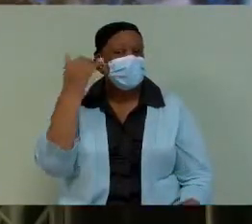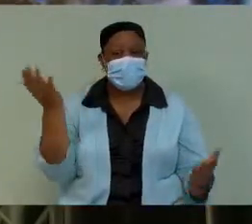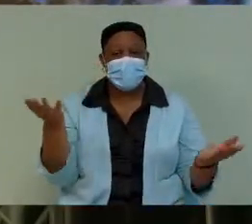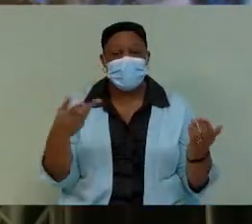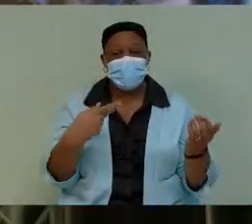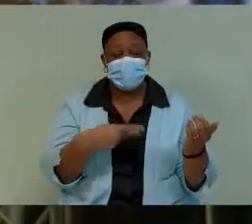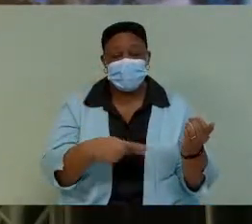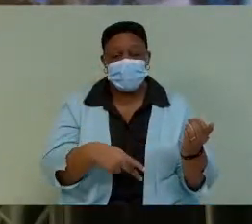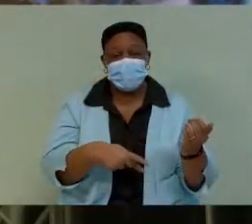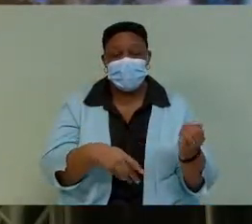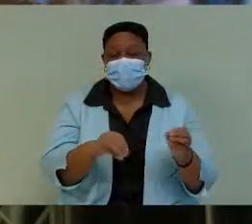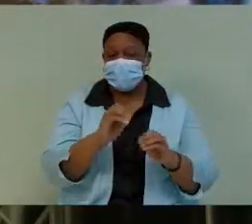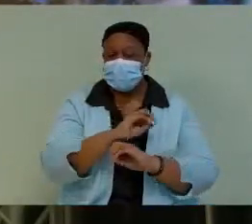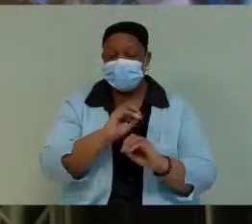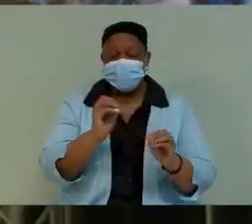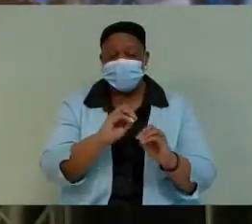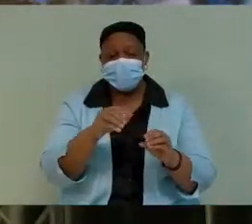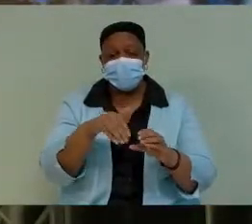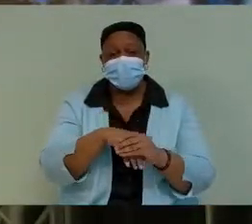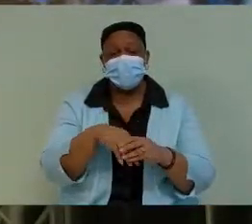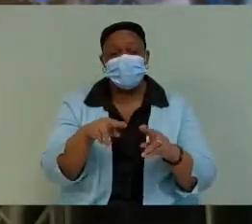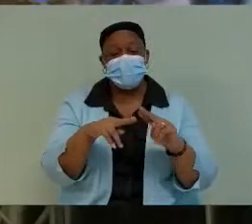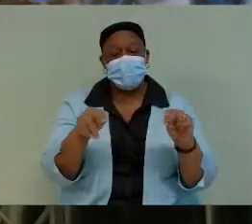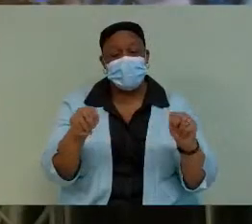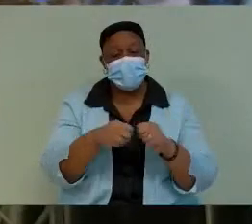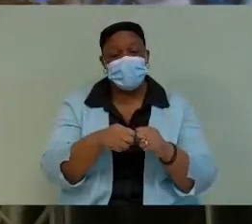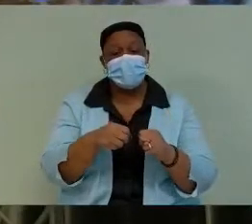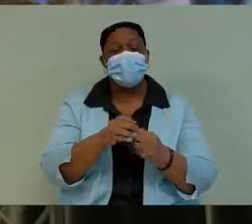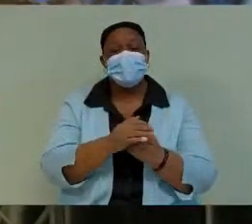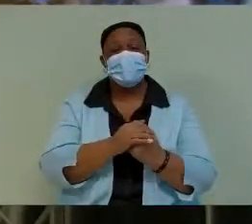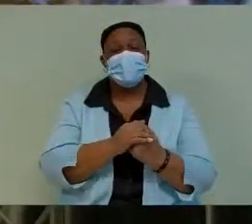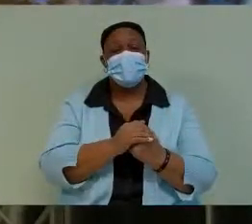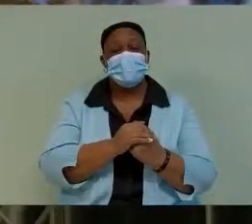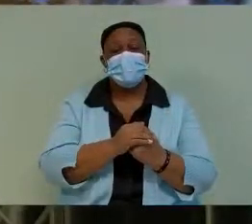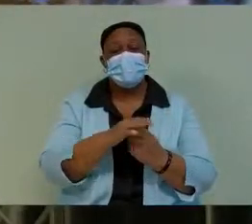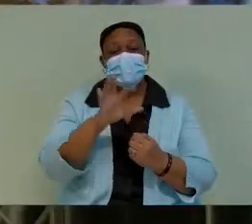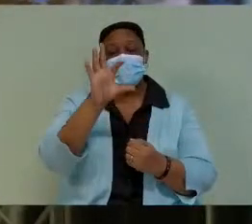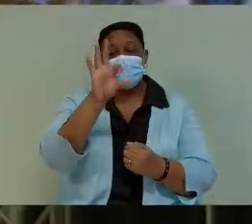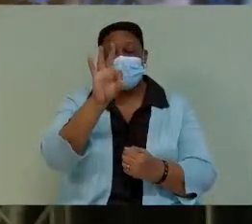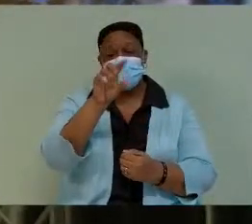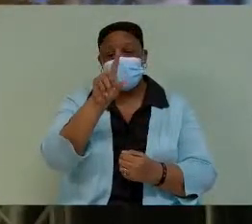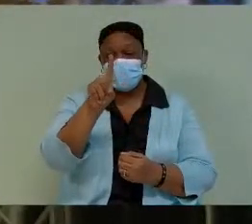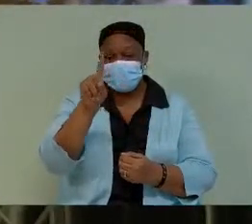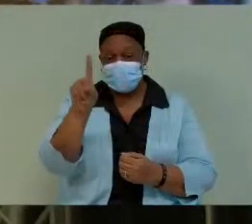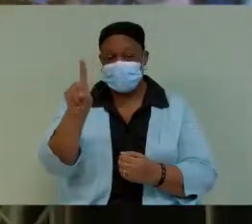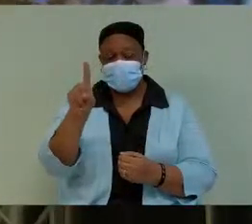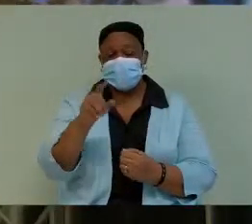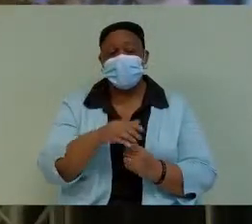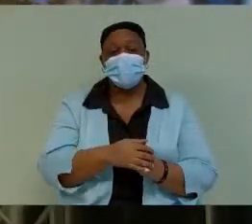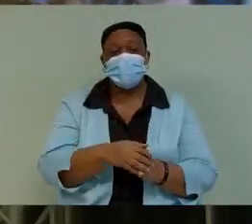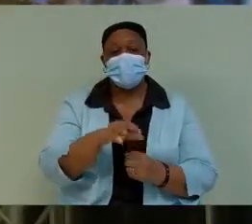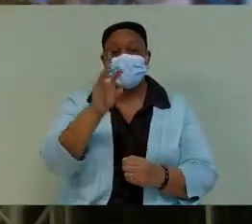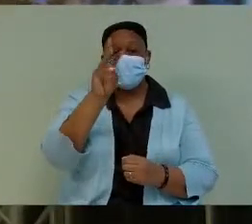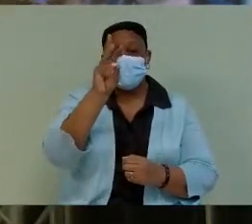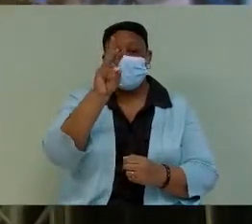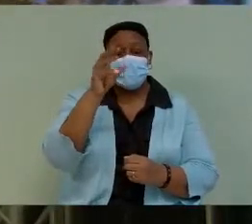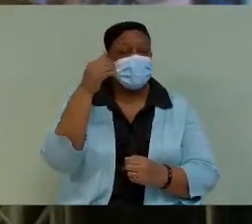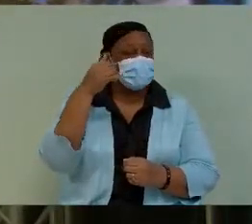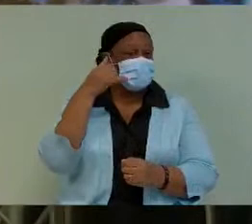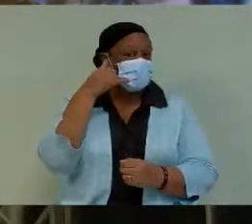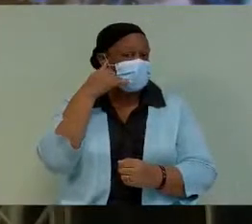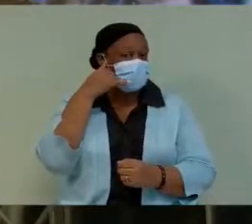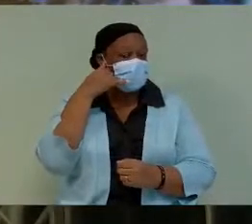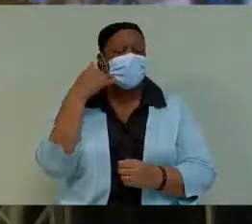Kitts and 0 calls received in Nevis. On 911, 6 calls were